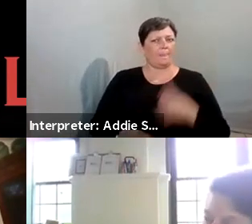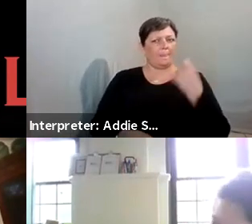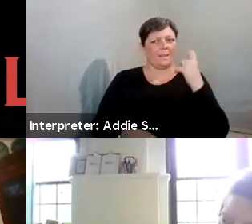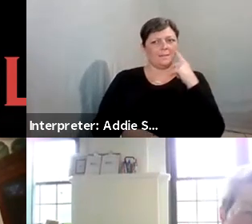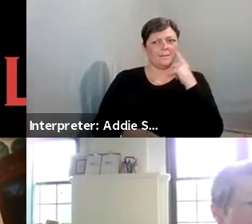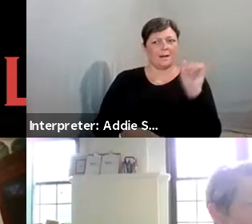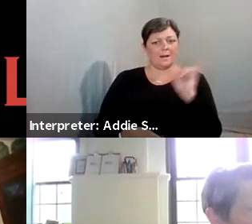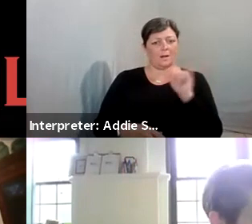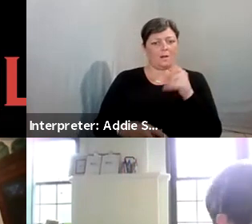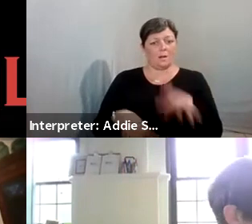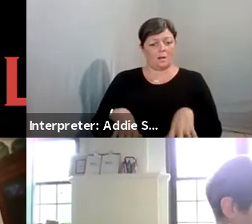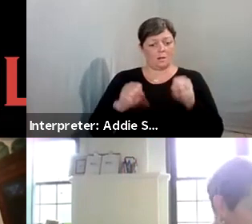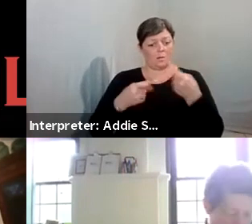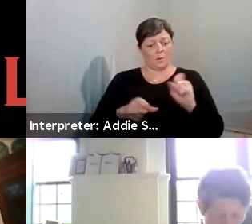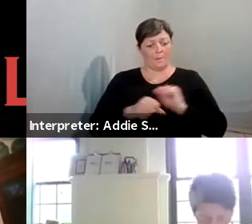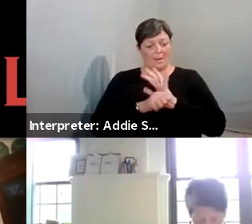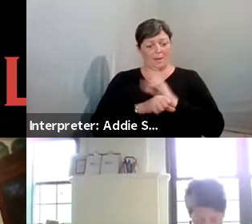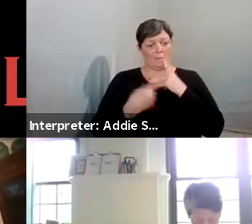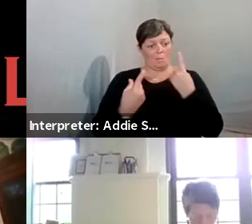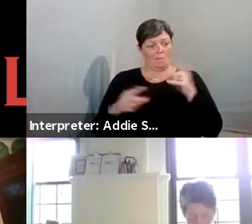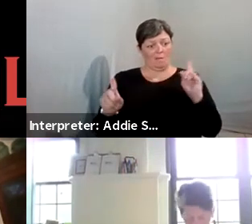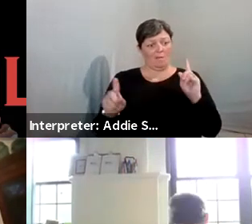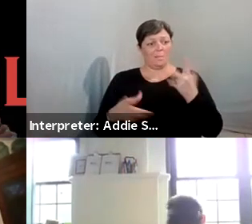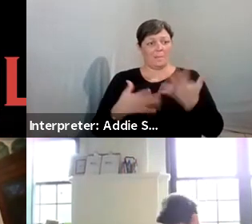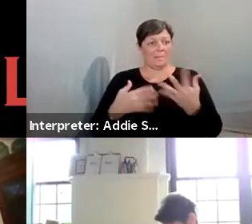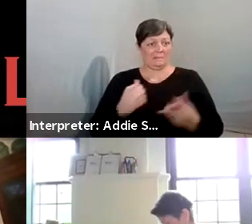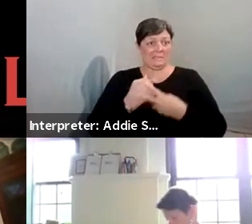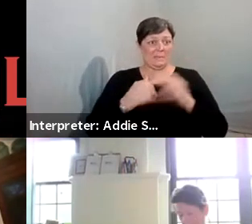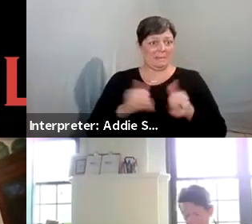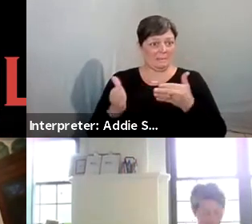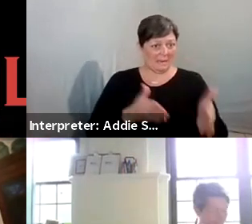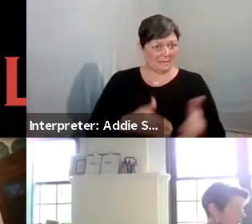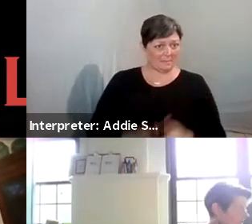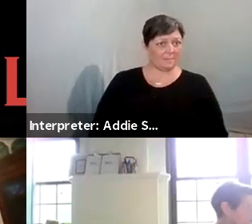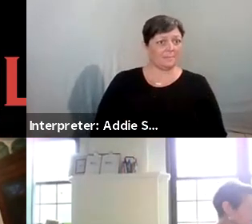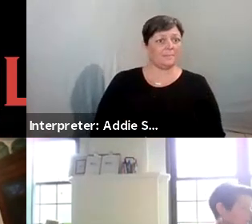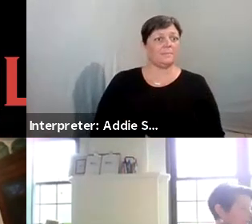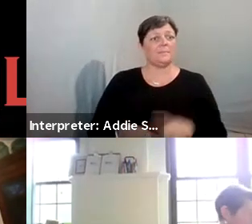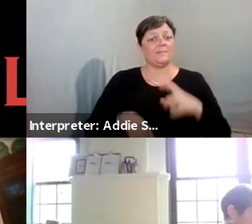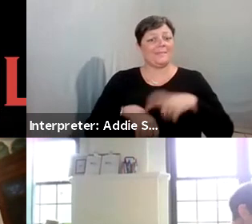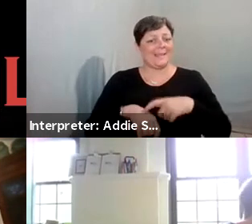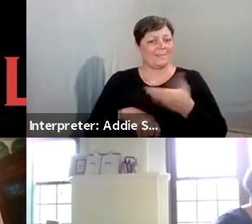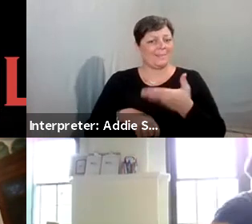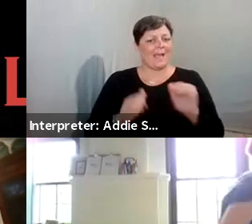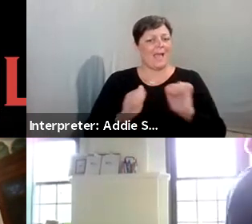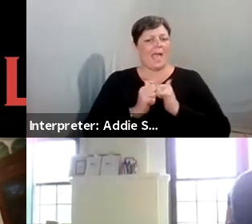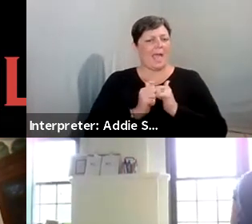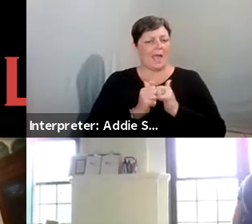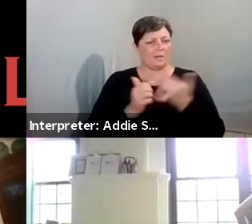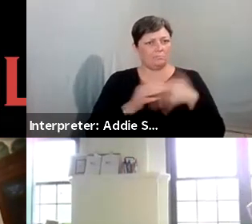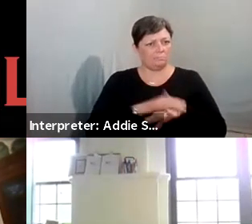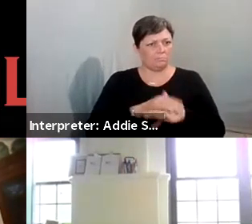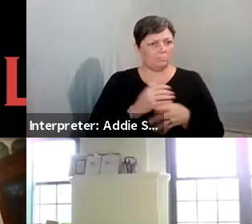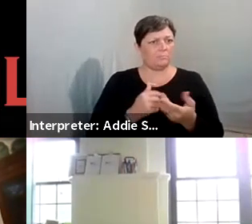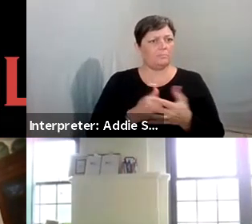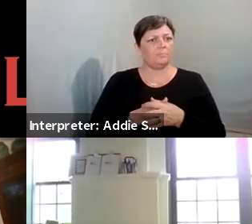like what you adopted during a pandemic works well, and you might keep Right. that time thing, but how did they get into that? Is that in